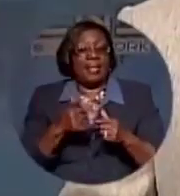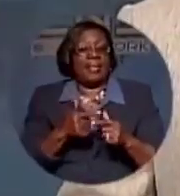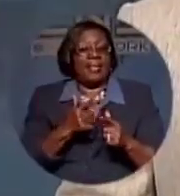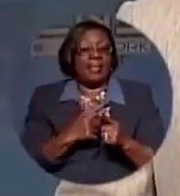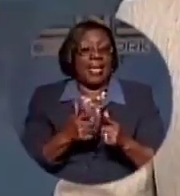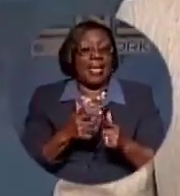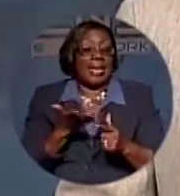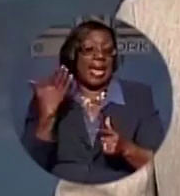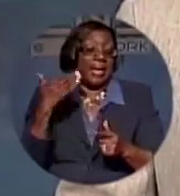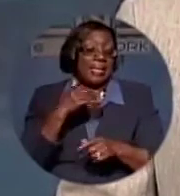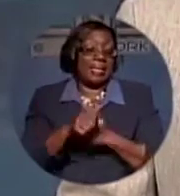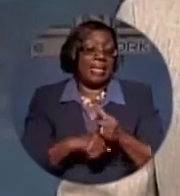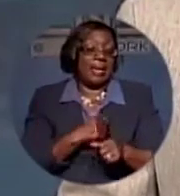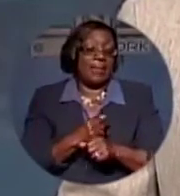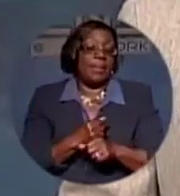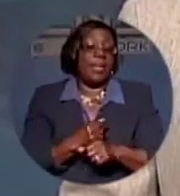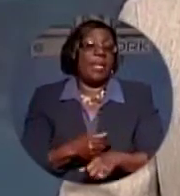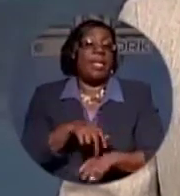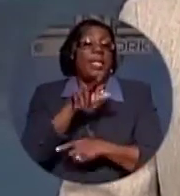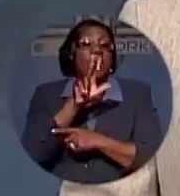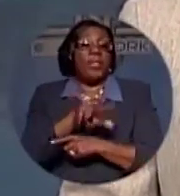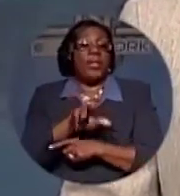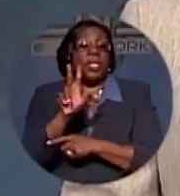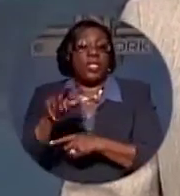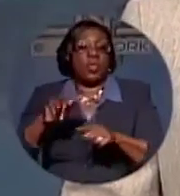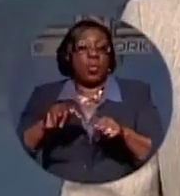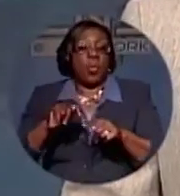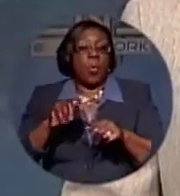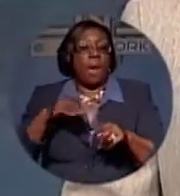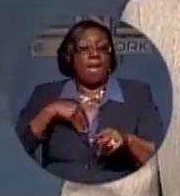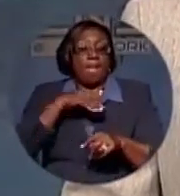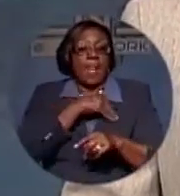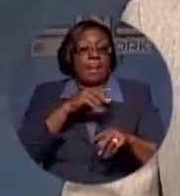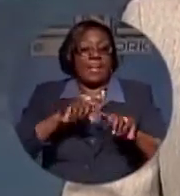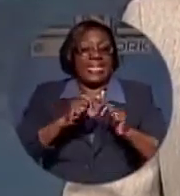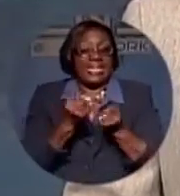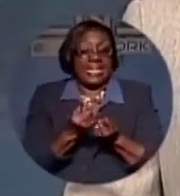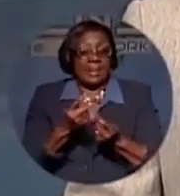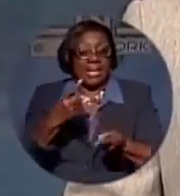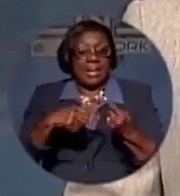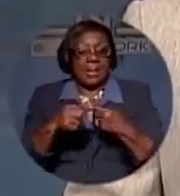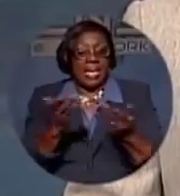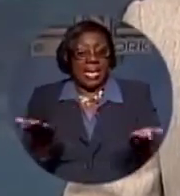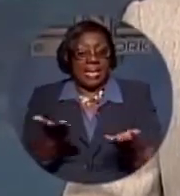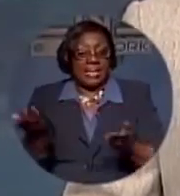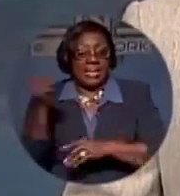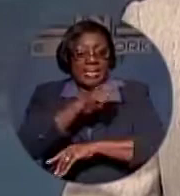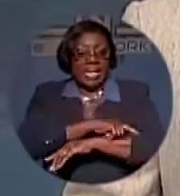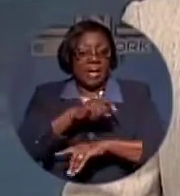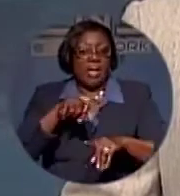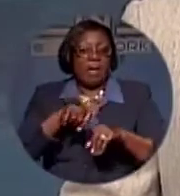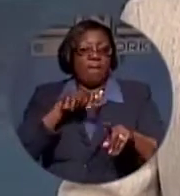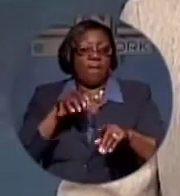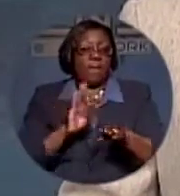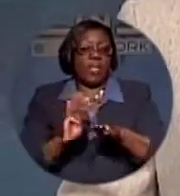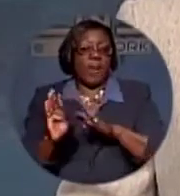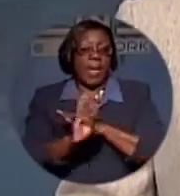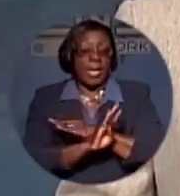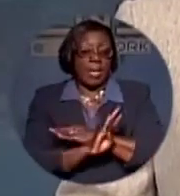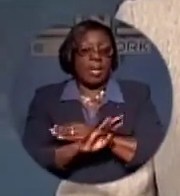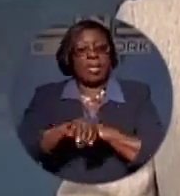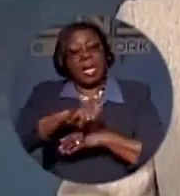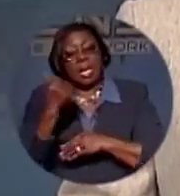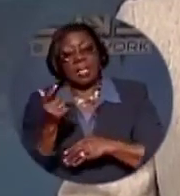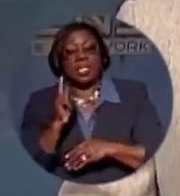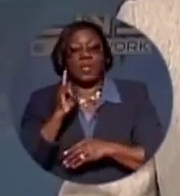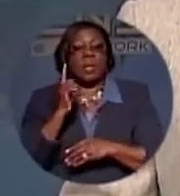Okay, thanks. Now, a 33-member team from Jamaica arrived today. The remainder of teams will be here by Wednesday. Well, Barbara